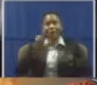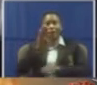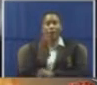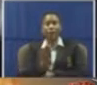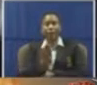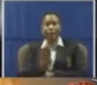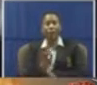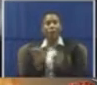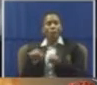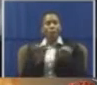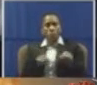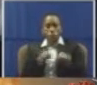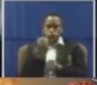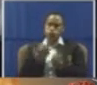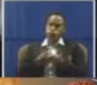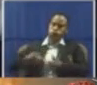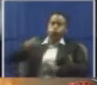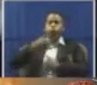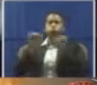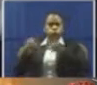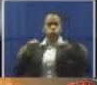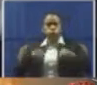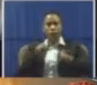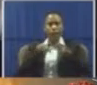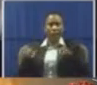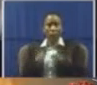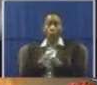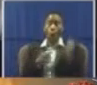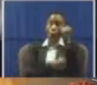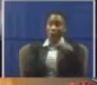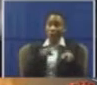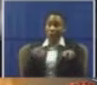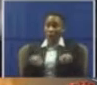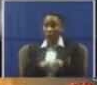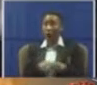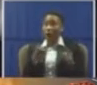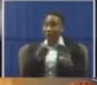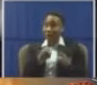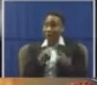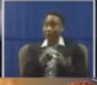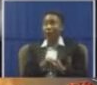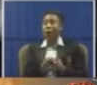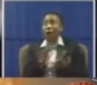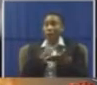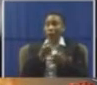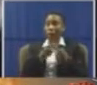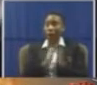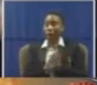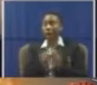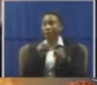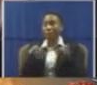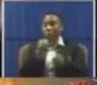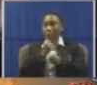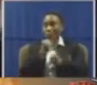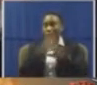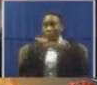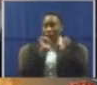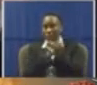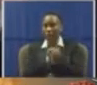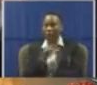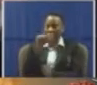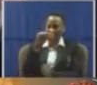an authorized person, police officer in this case, assisted by correctional officials to use minimal